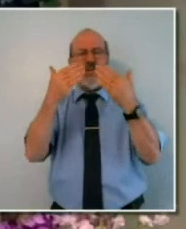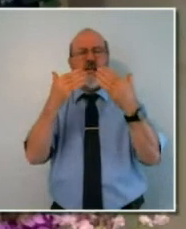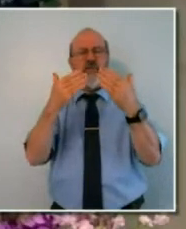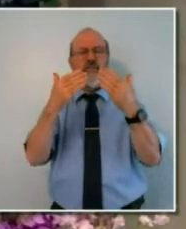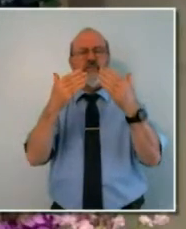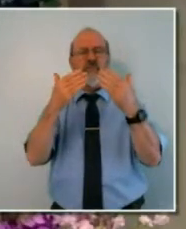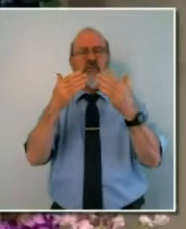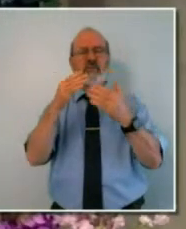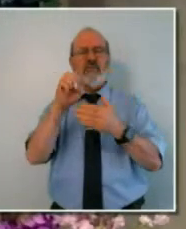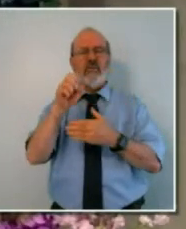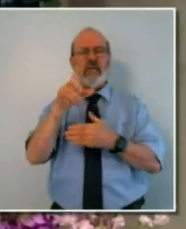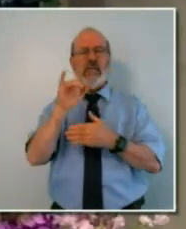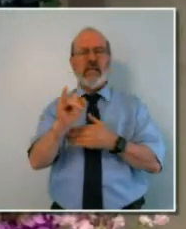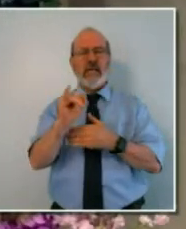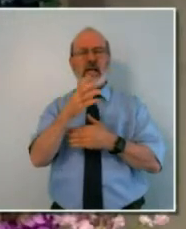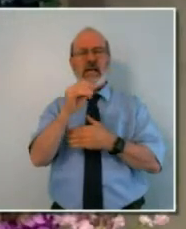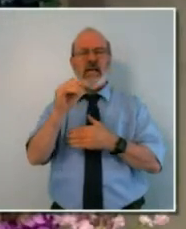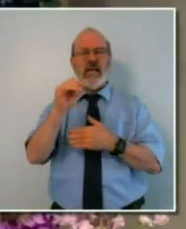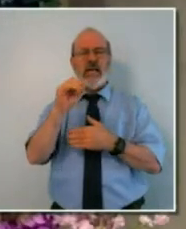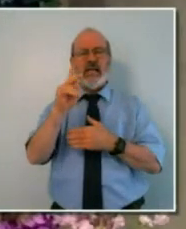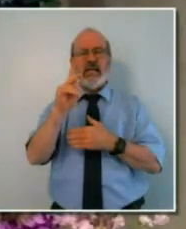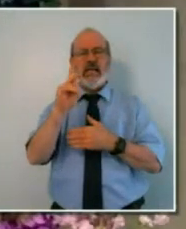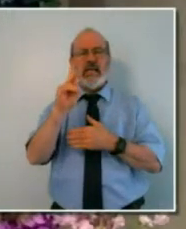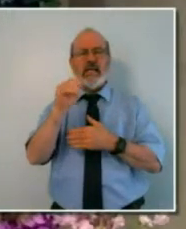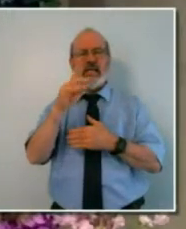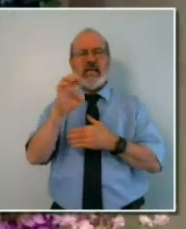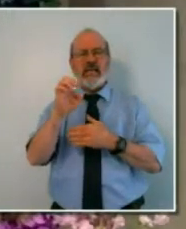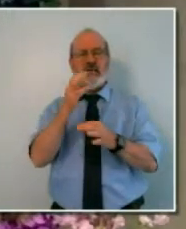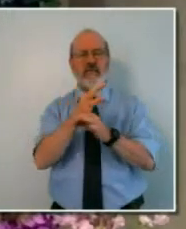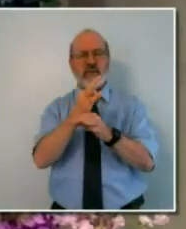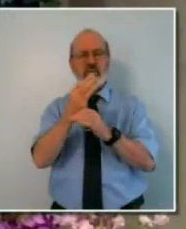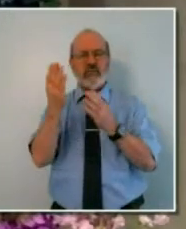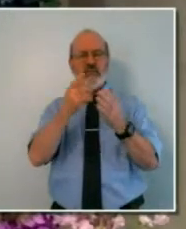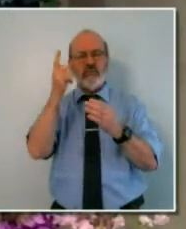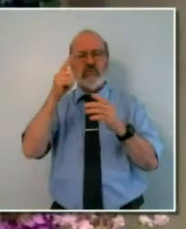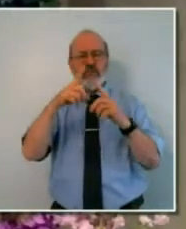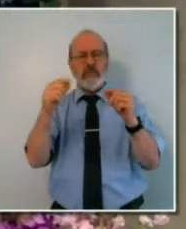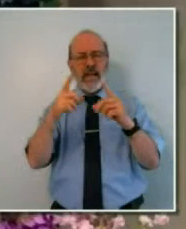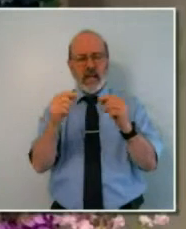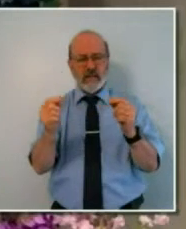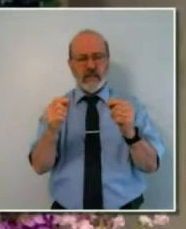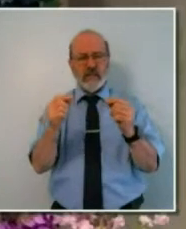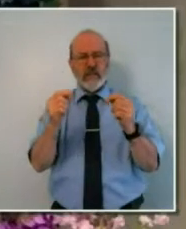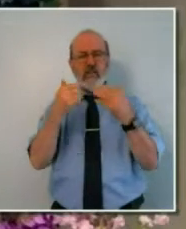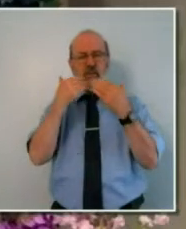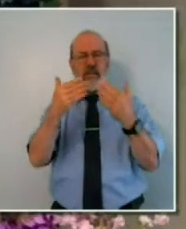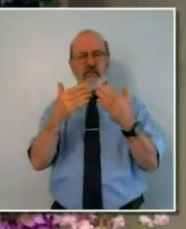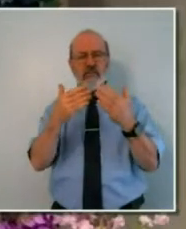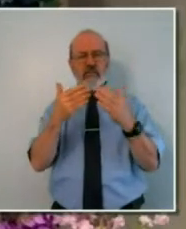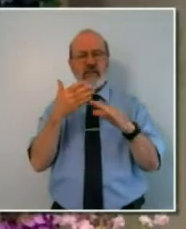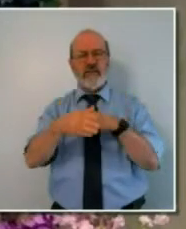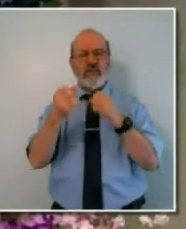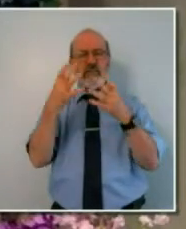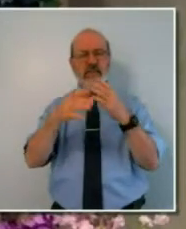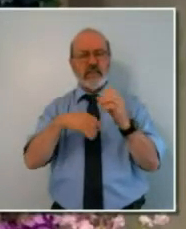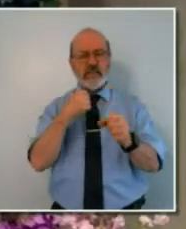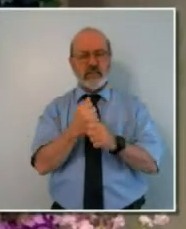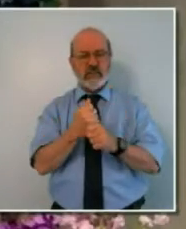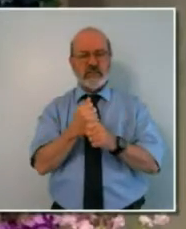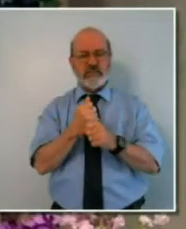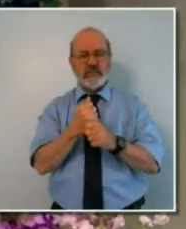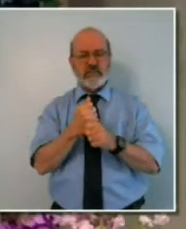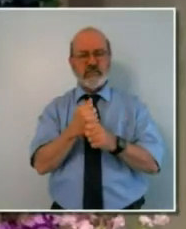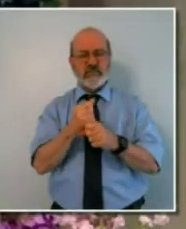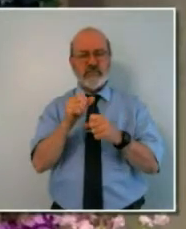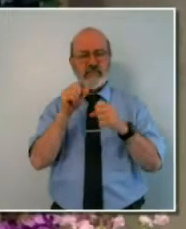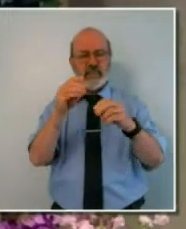Eli and Katie and their faithfulness to serve you in Japan. And we're thankful that after many years, a seed that was